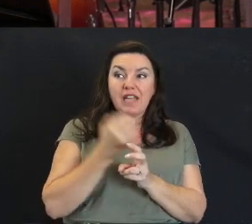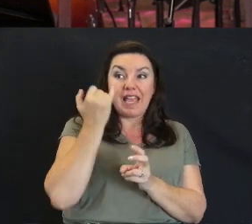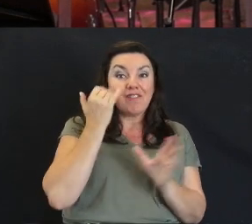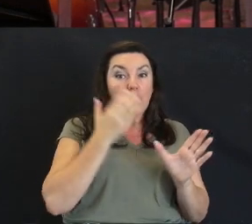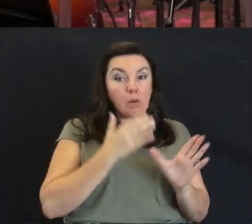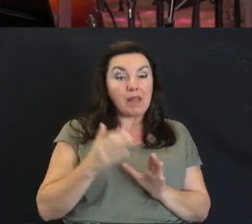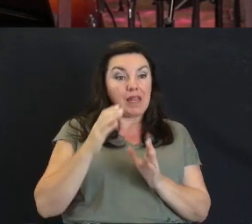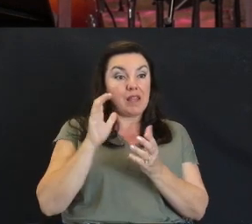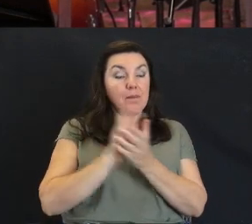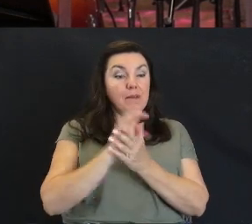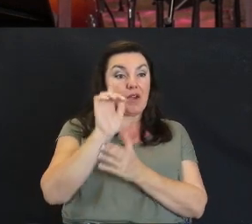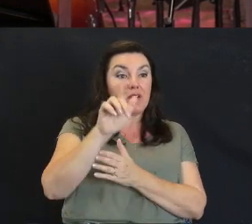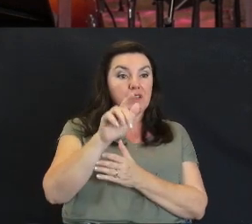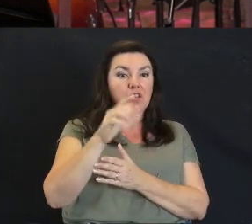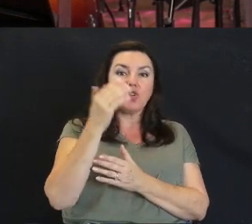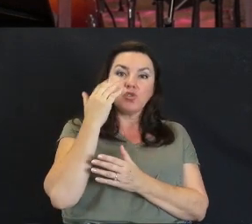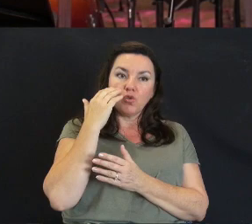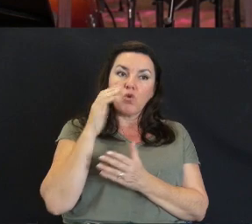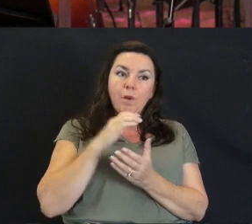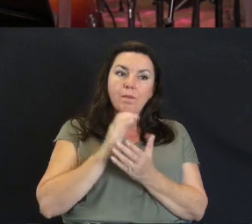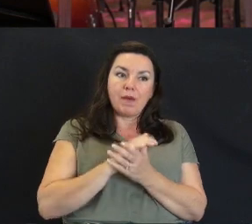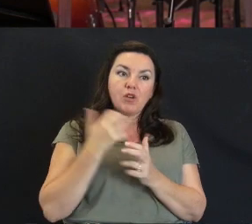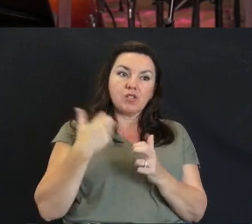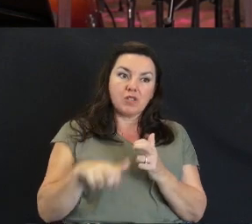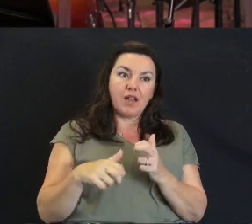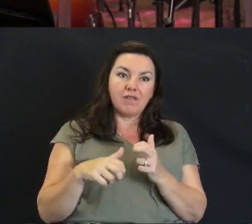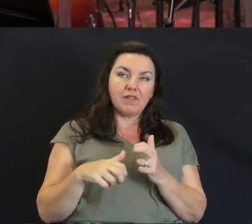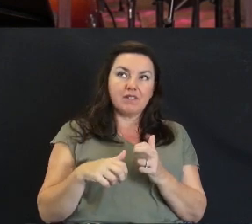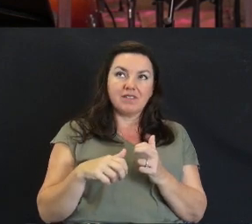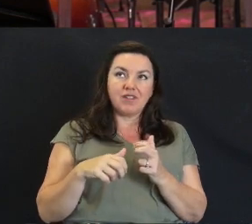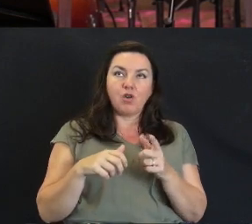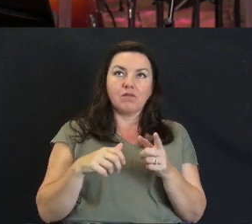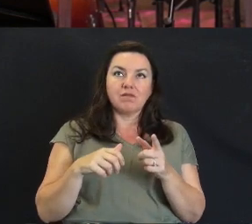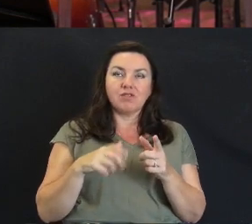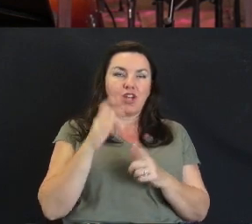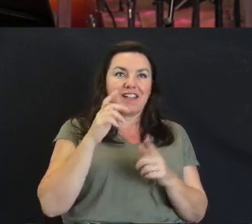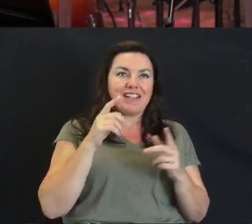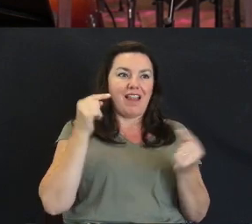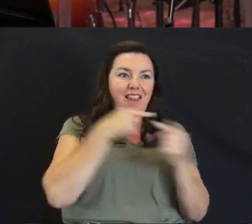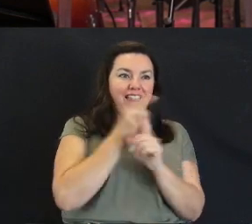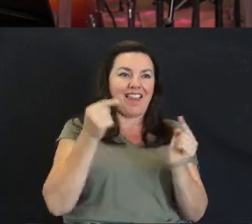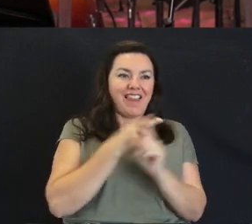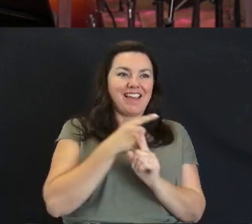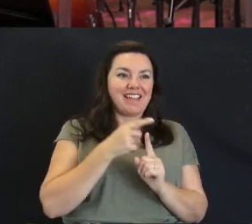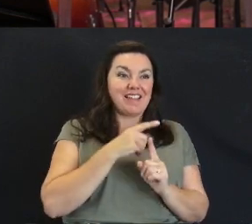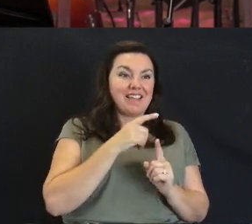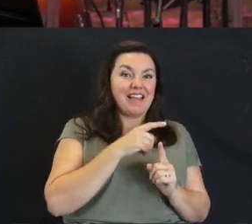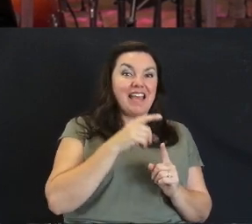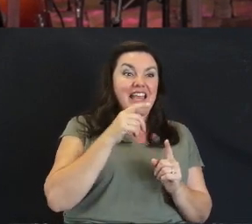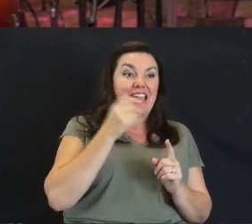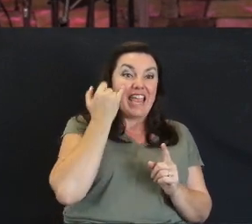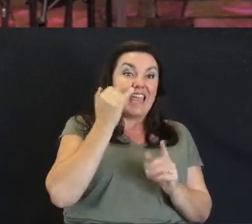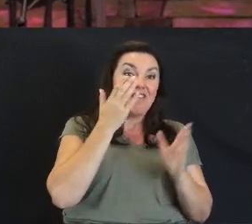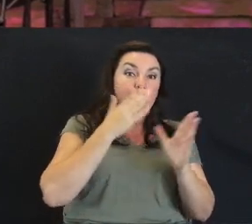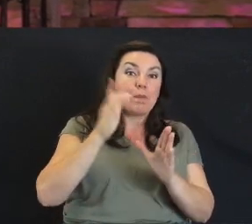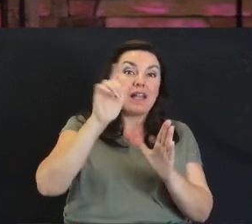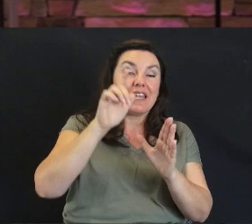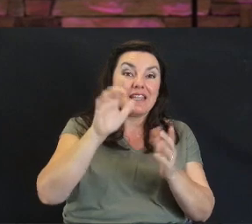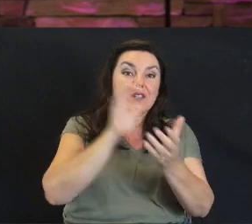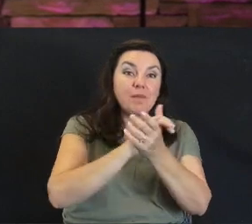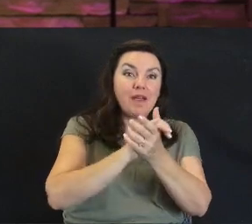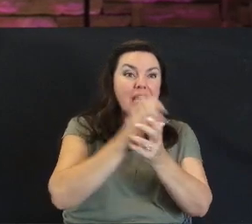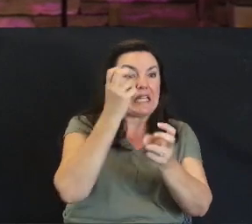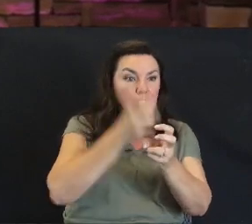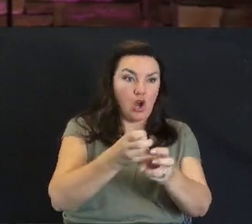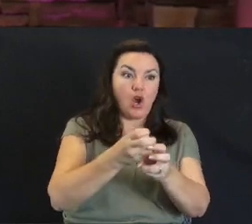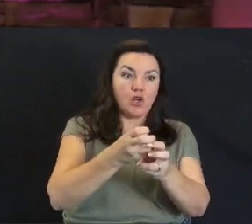getting married one day You know how hard marriage is I mean you have no idea How hard marriage is It's hard It's hard It's one of the greatest Joys in